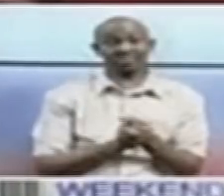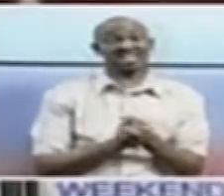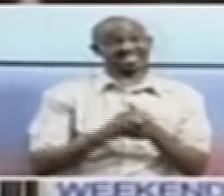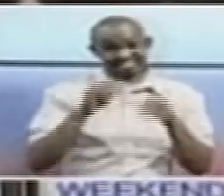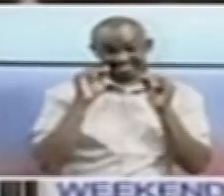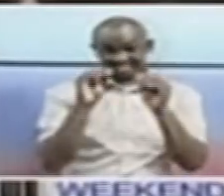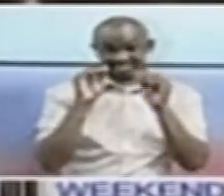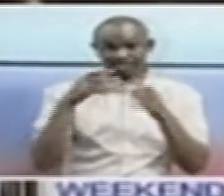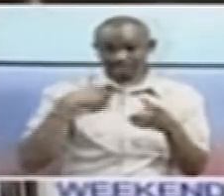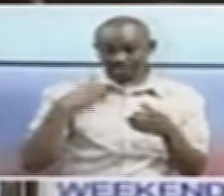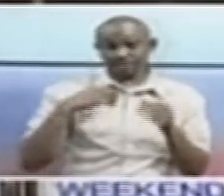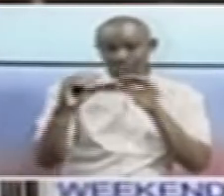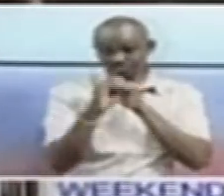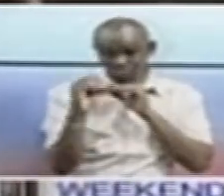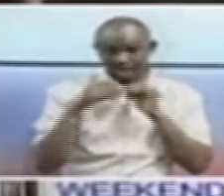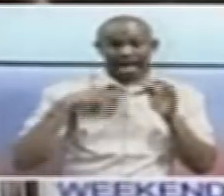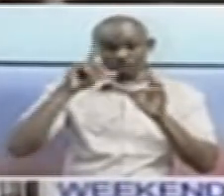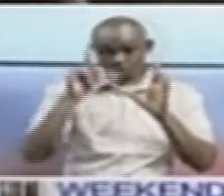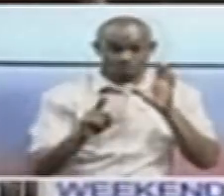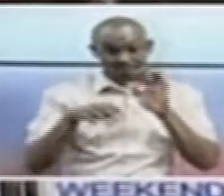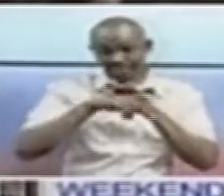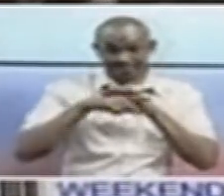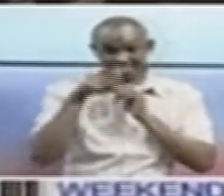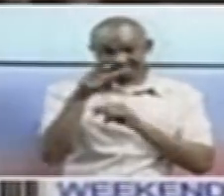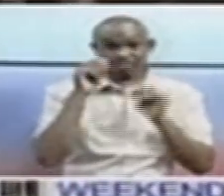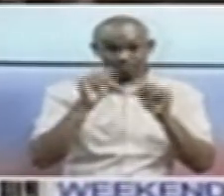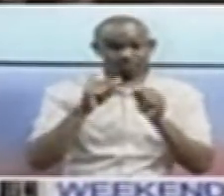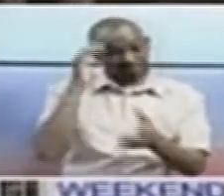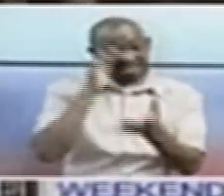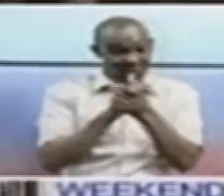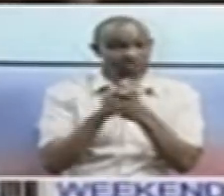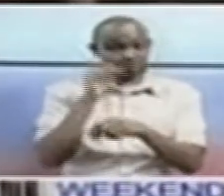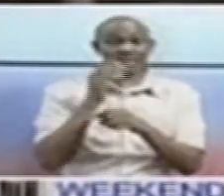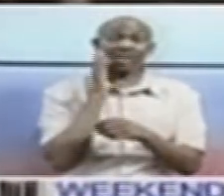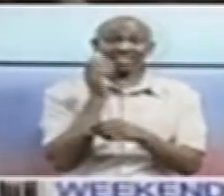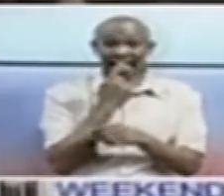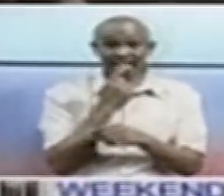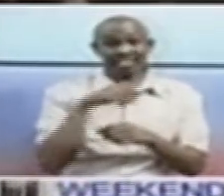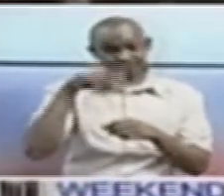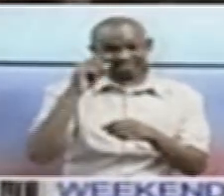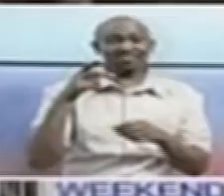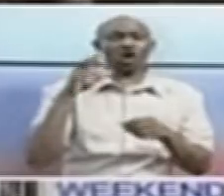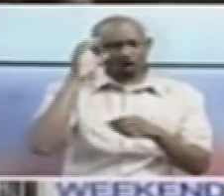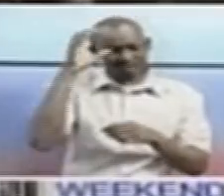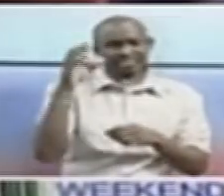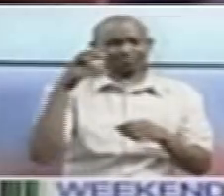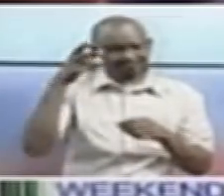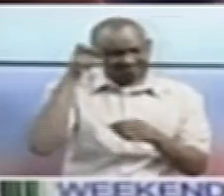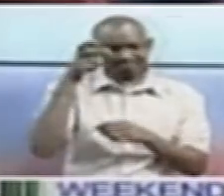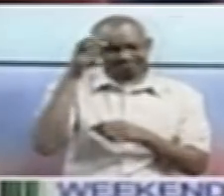Instruction of children in preschool and lower primary in mother tongue, they believe, would help children grasp concepts